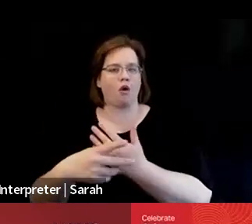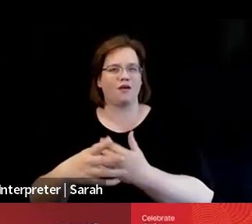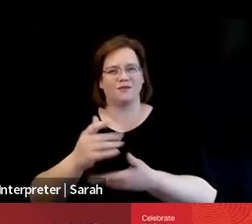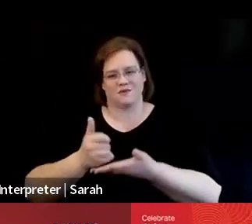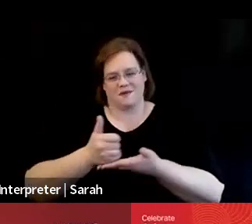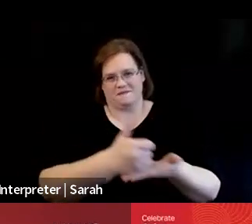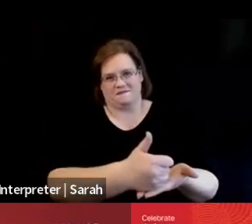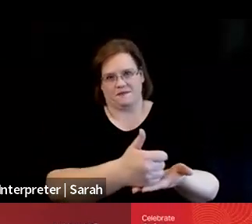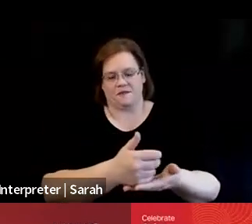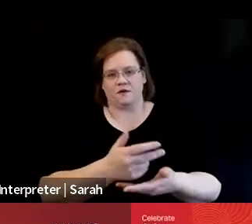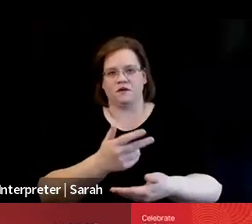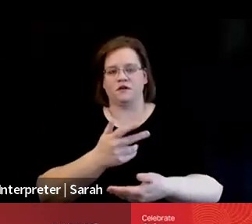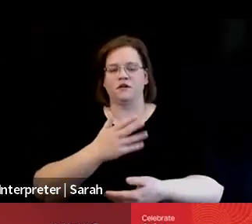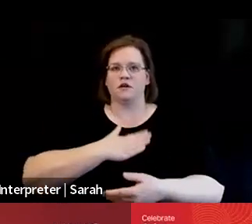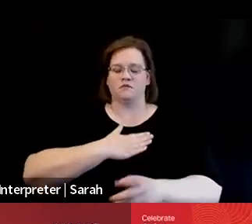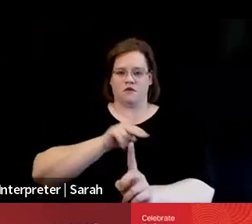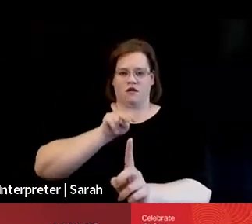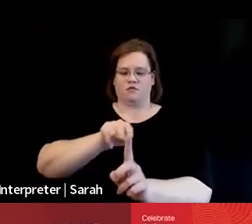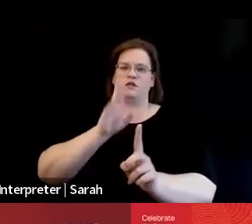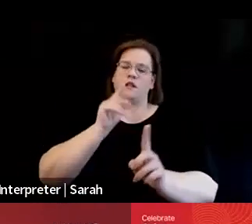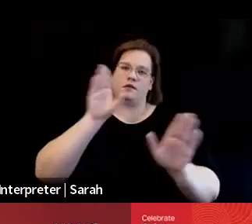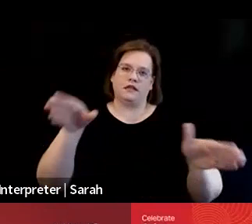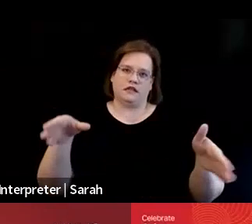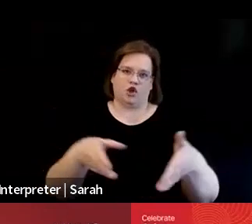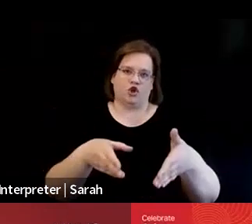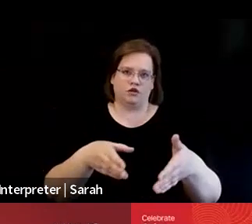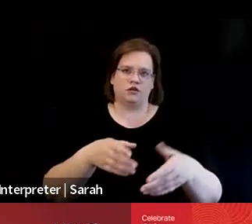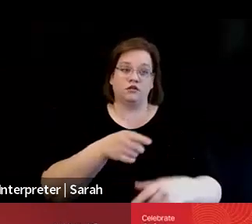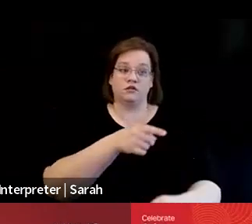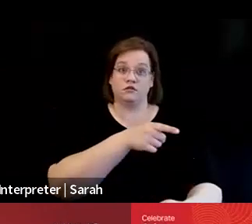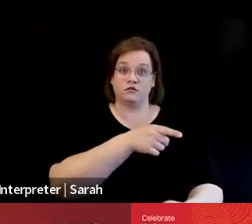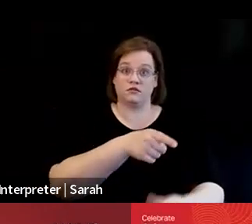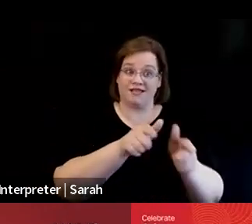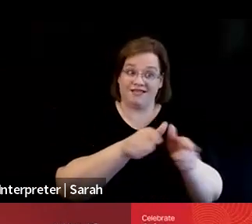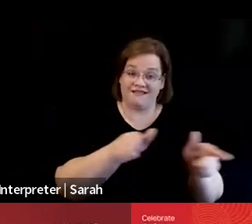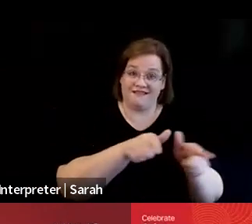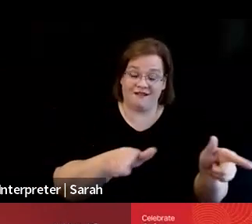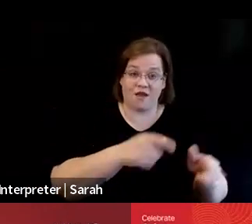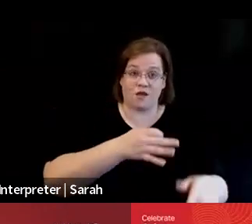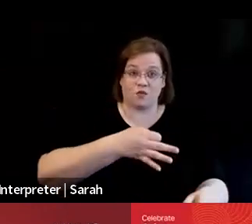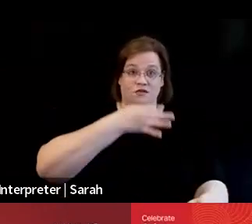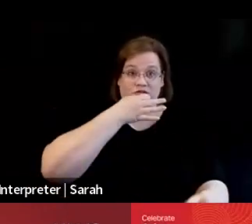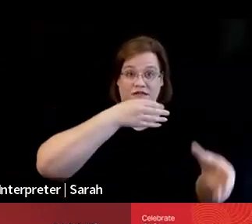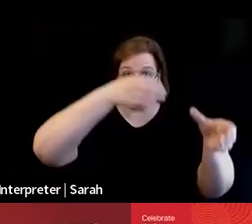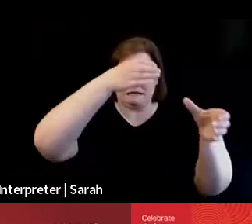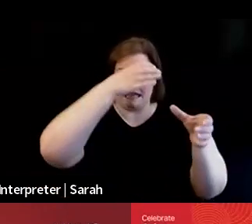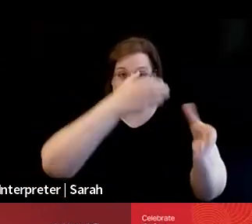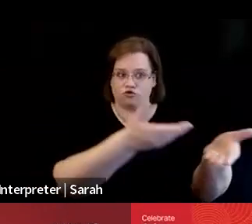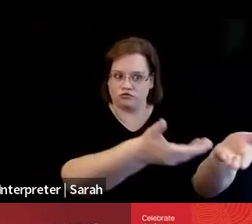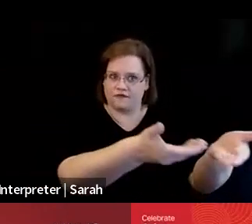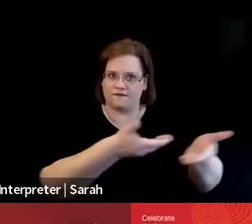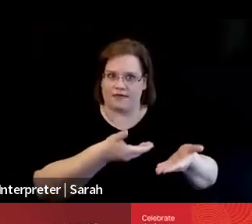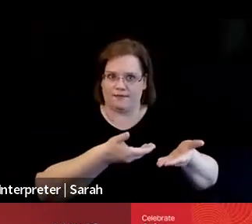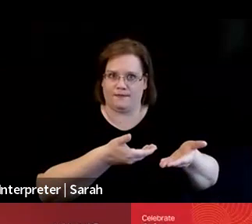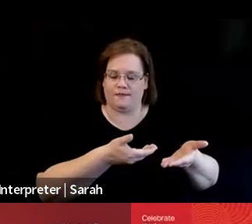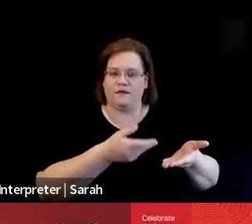which is probably a little narrower, is to bring the experts up invite the experts to the table, not decide that